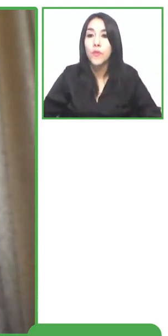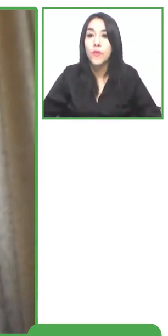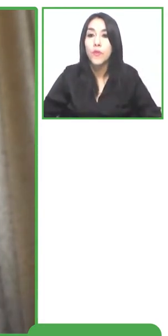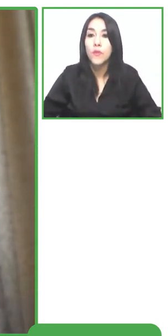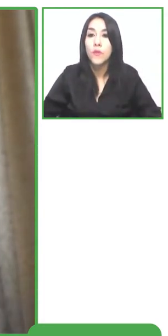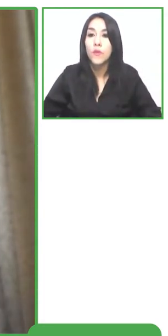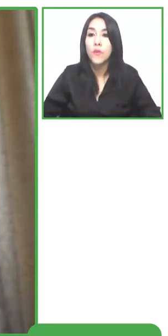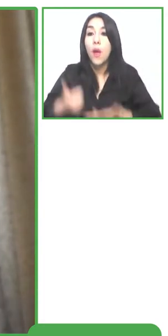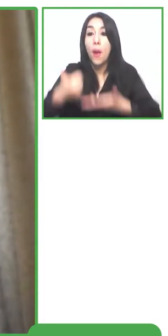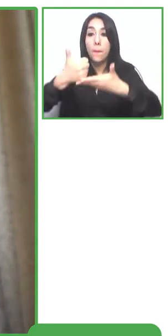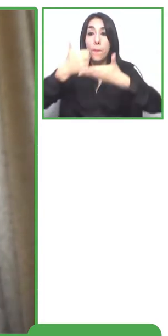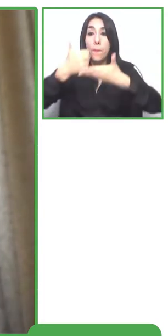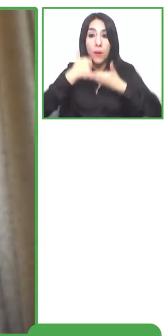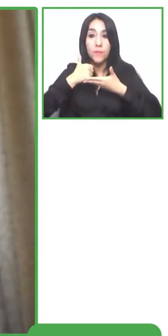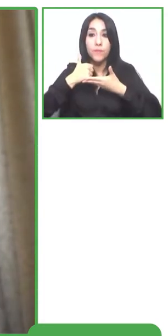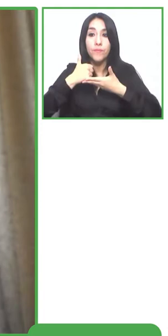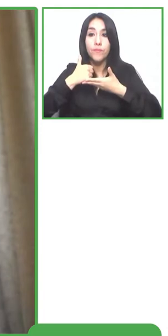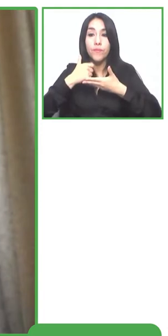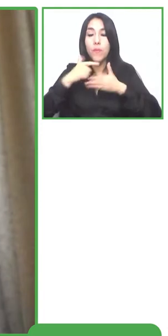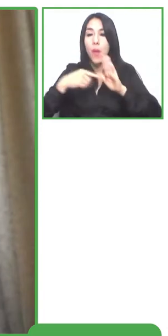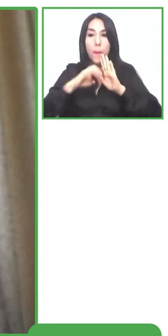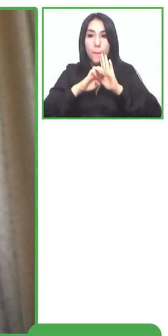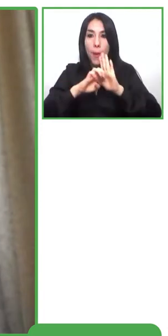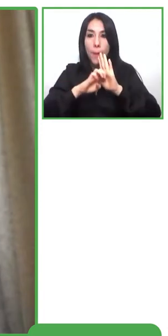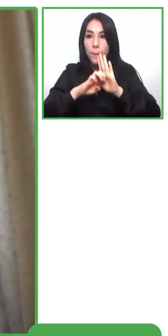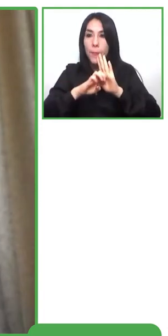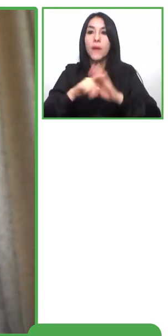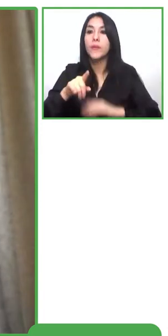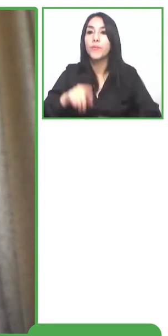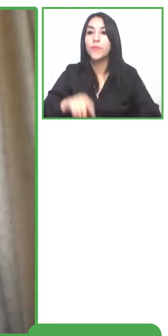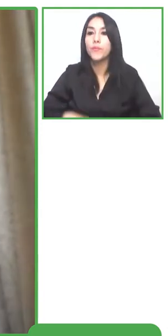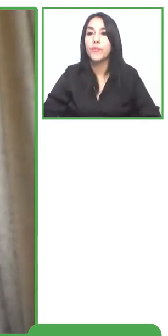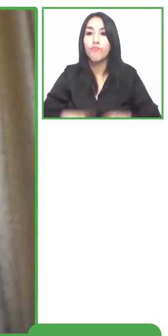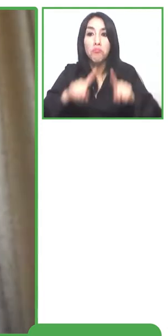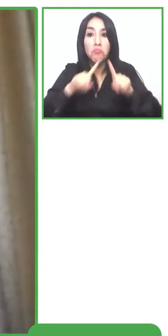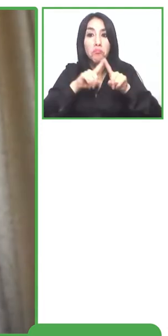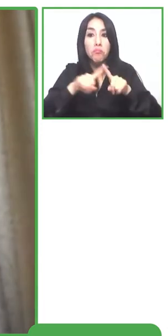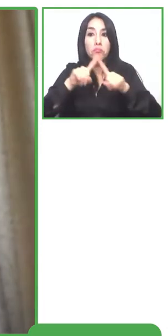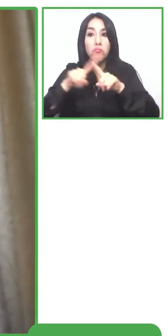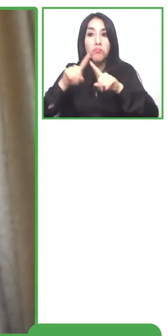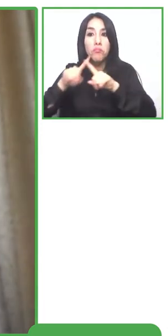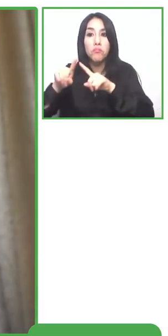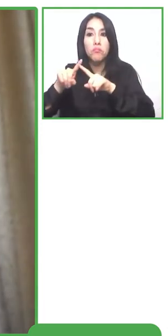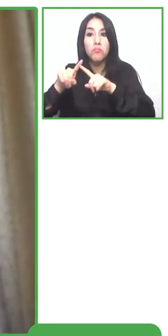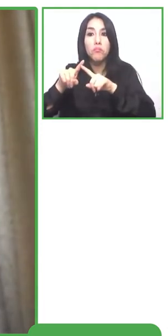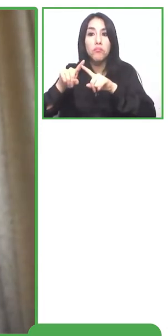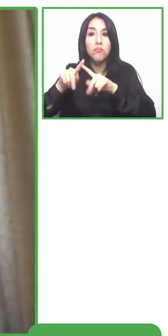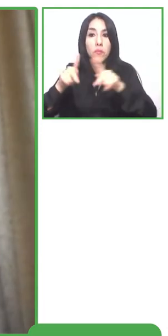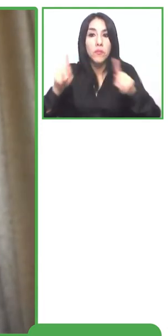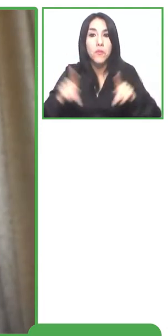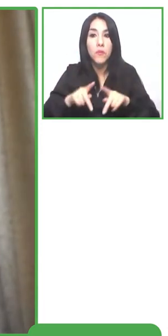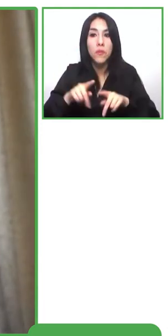is precisely the different entrepreneurships that people with disabilities are establishing